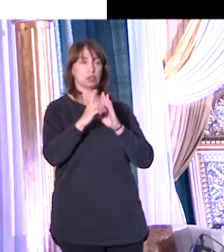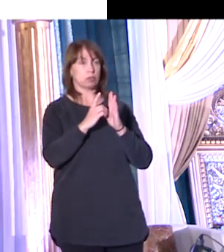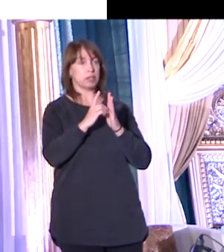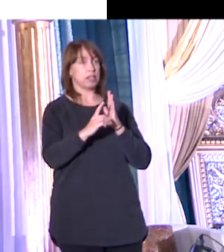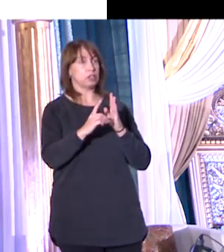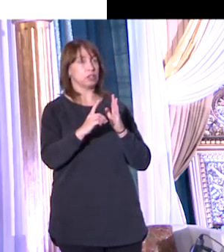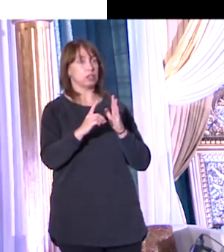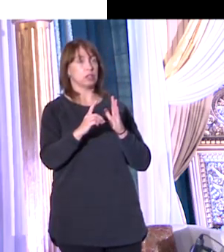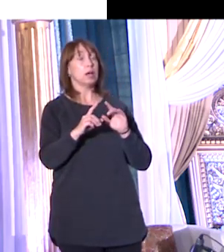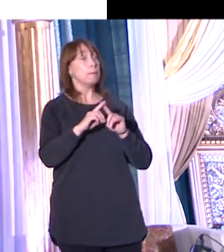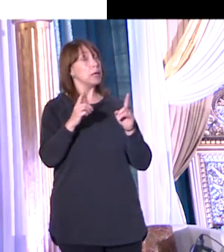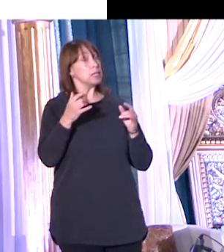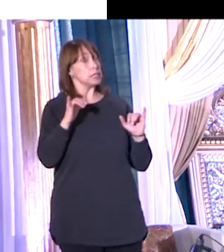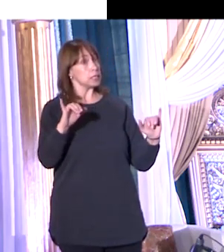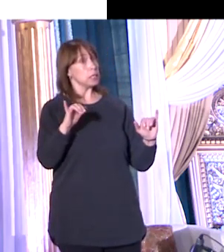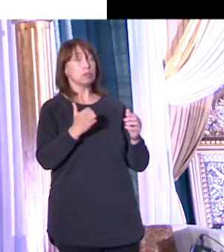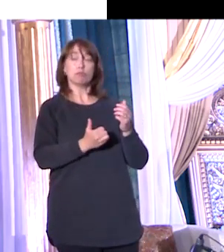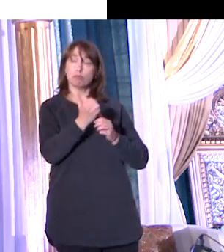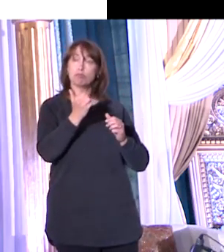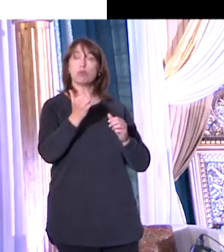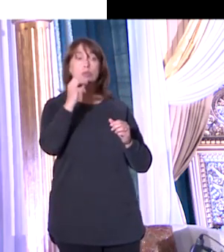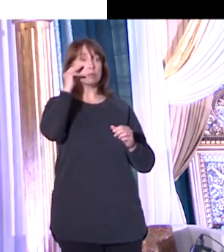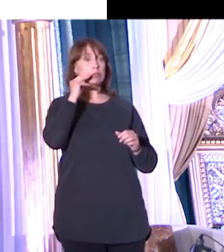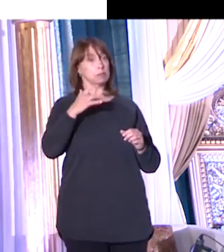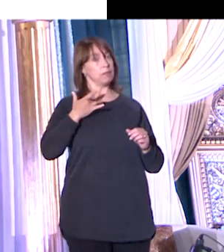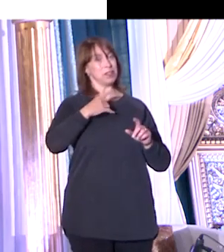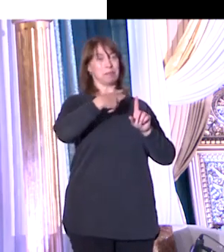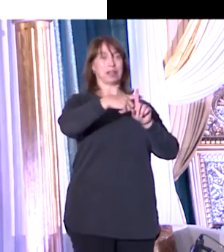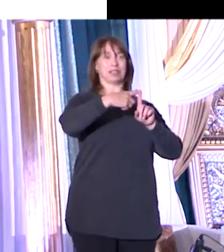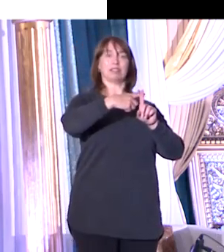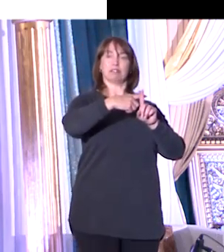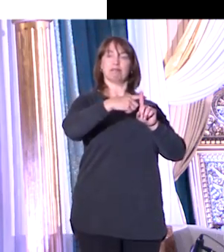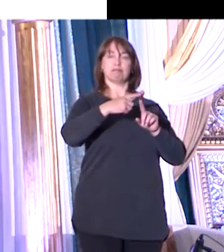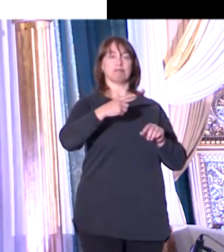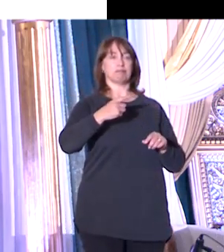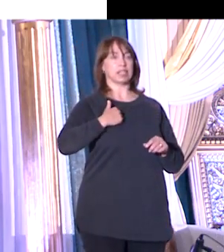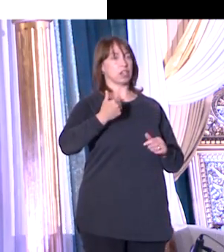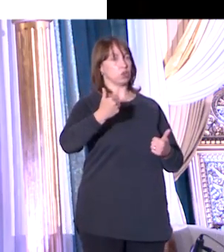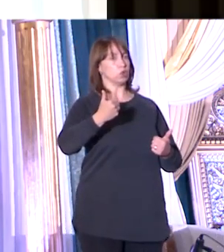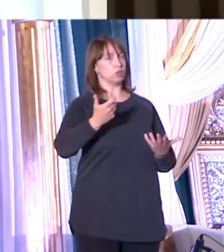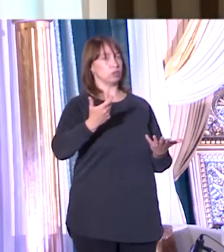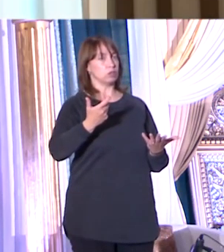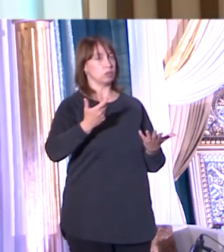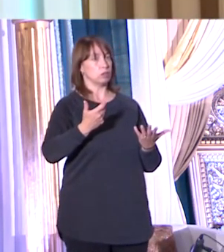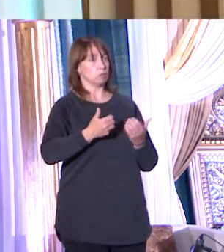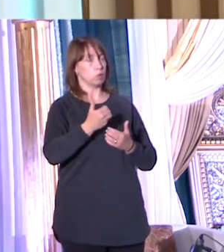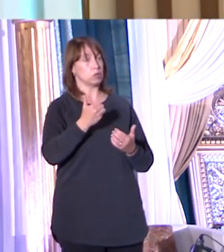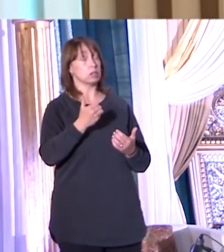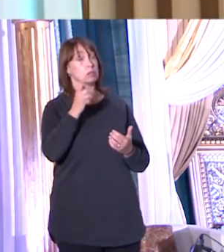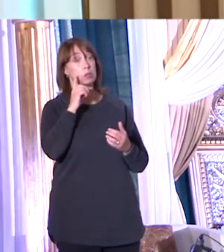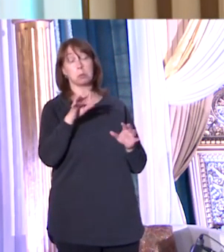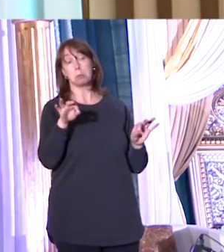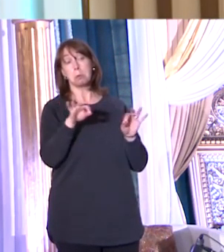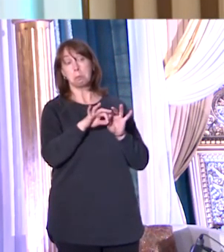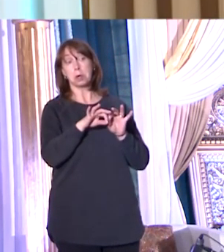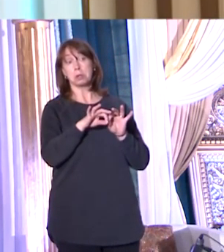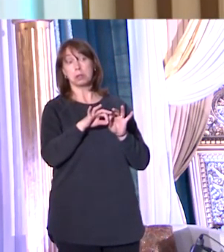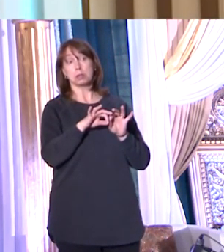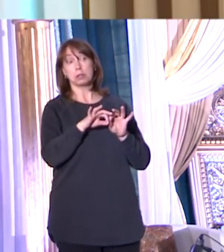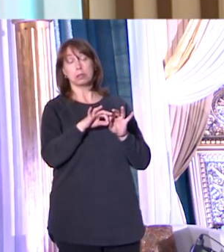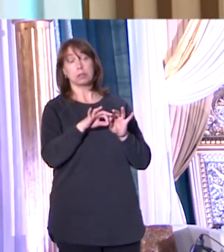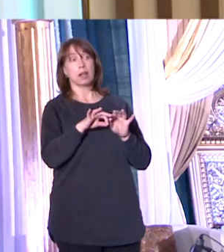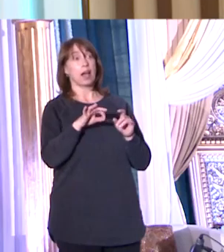that is clearly happening and continues to happen in this country. I think that's a really a notable finding. I think it's a testament